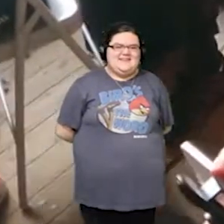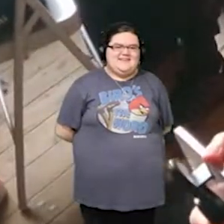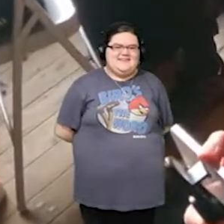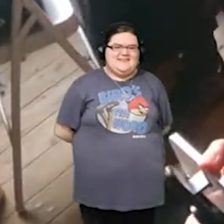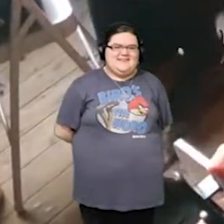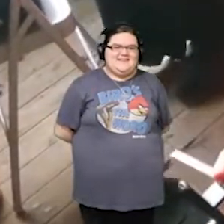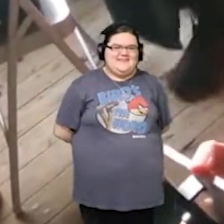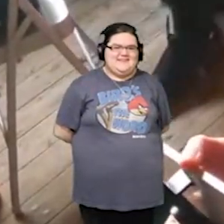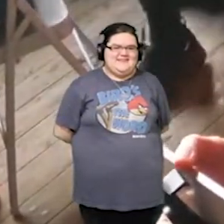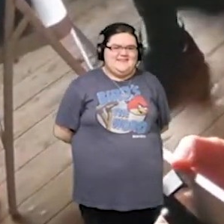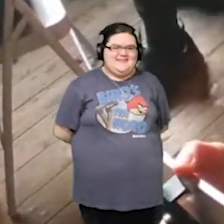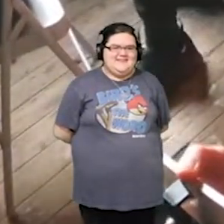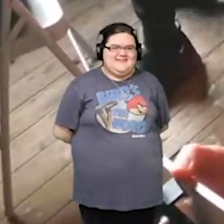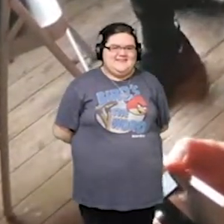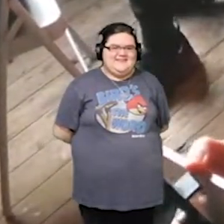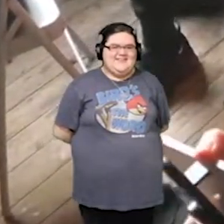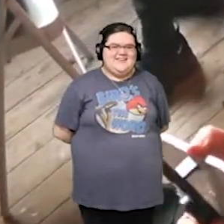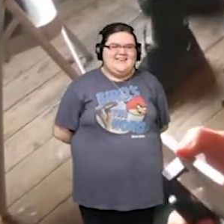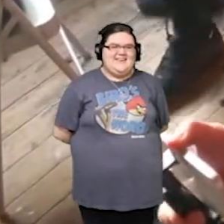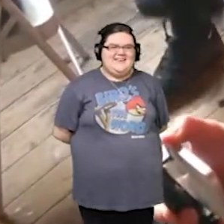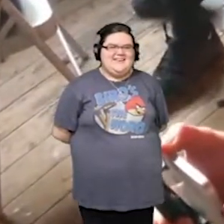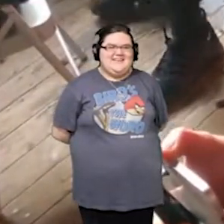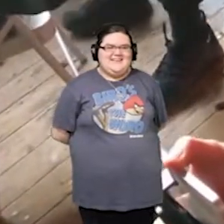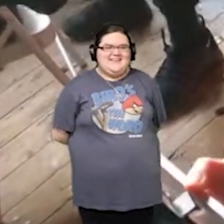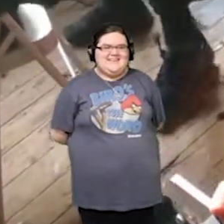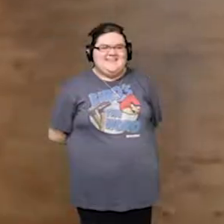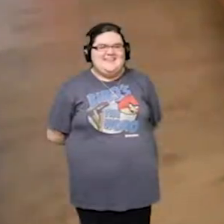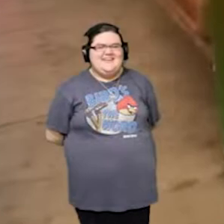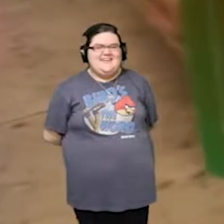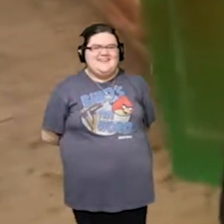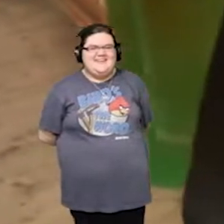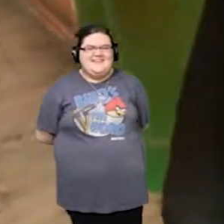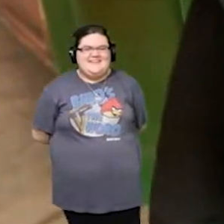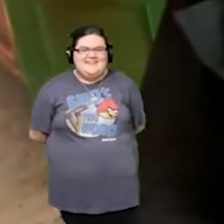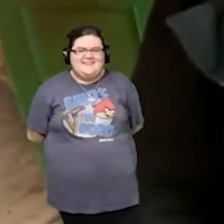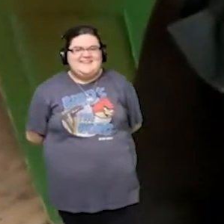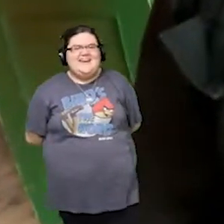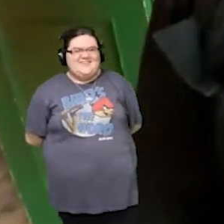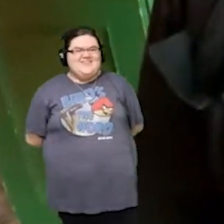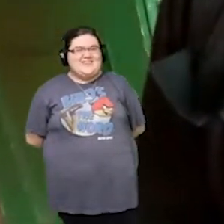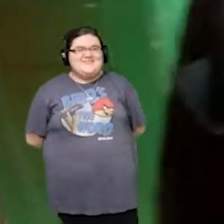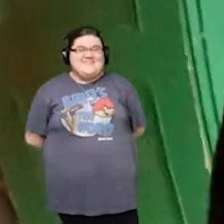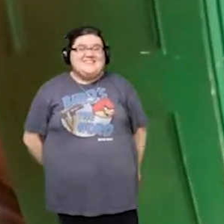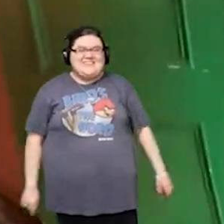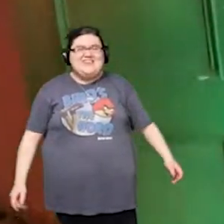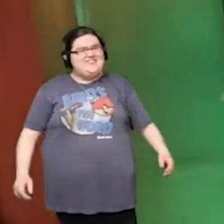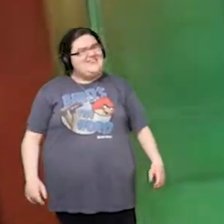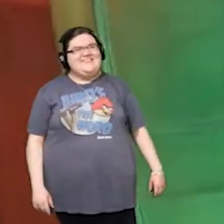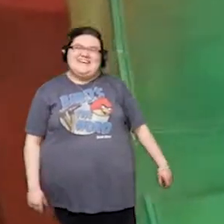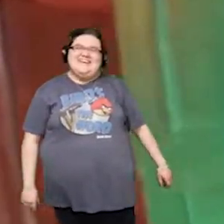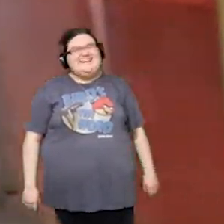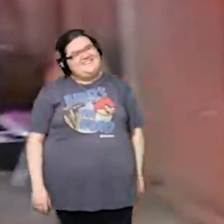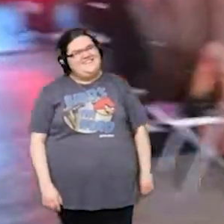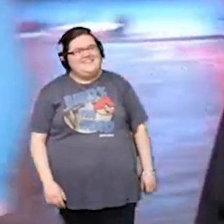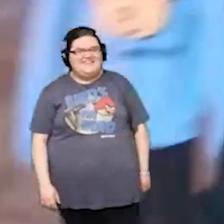It's been a beautiful day out. This is what I was after. This is what I was hoping for at the beginning. Yeah, me too. Yeah, he's like me too.